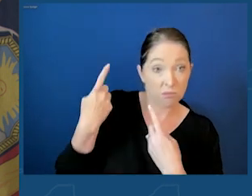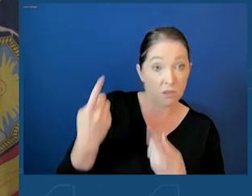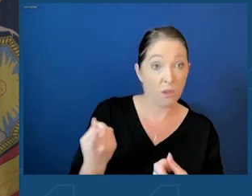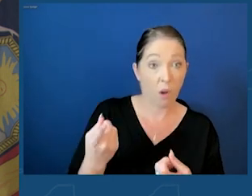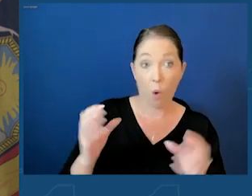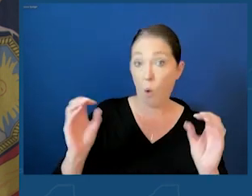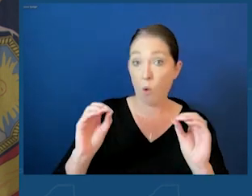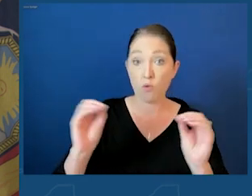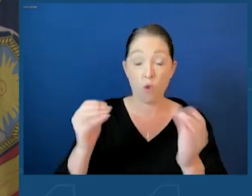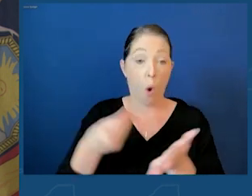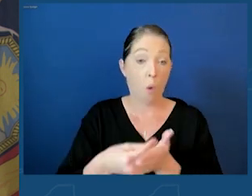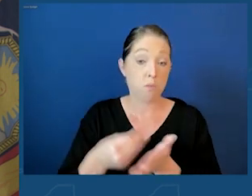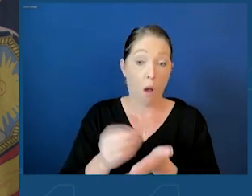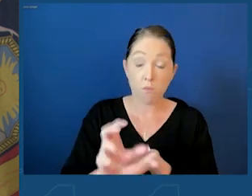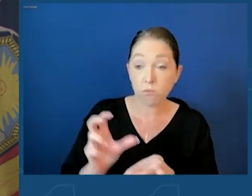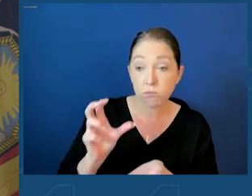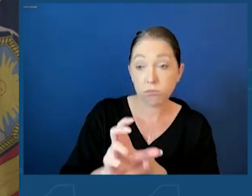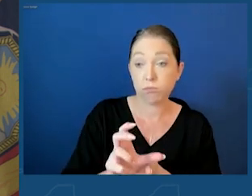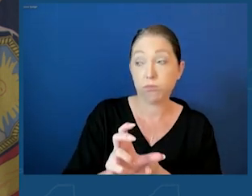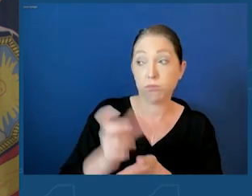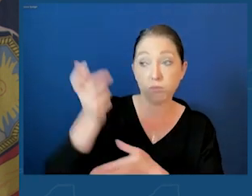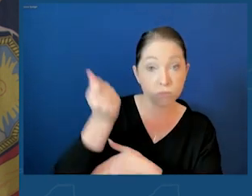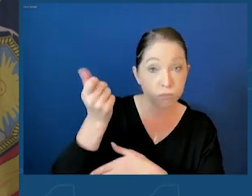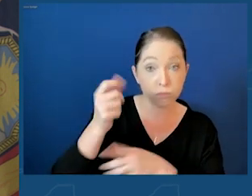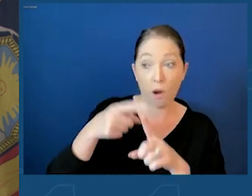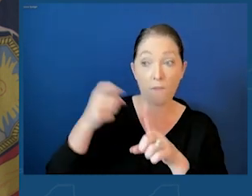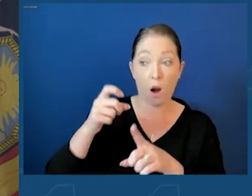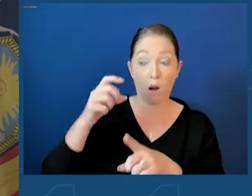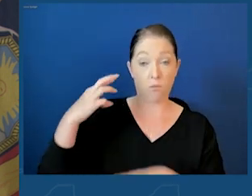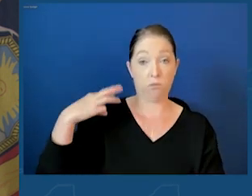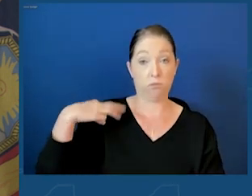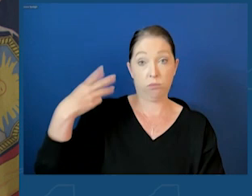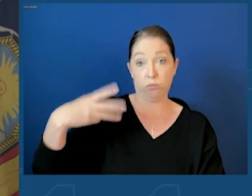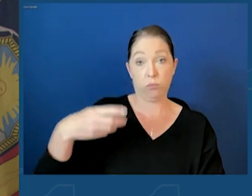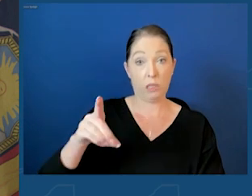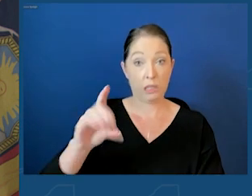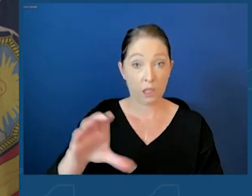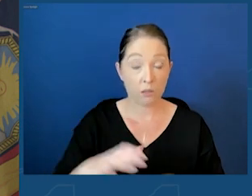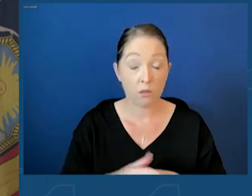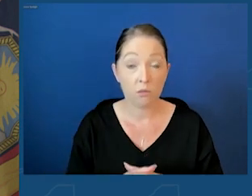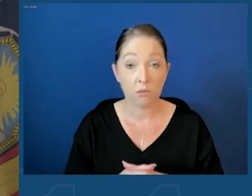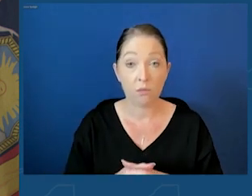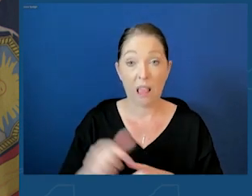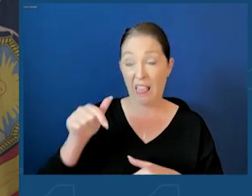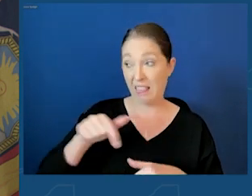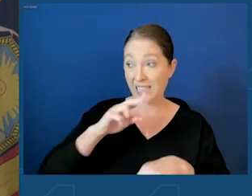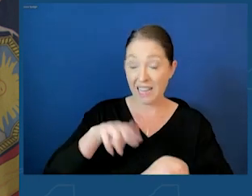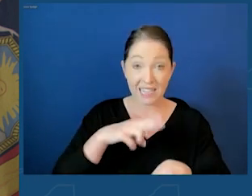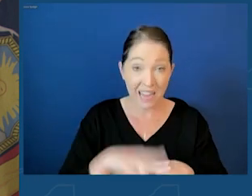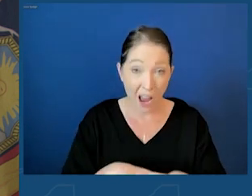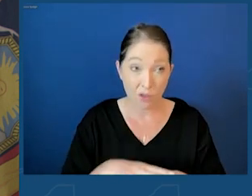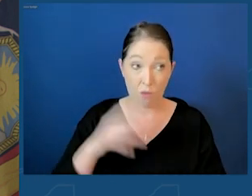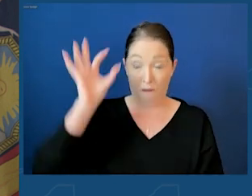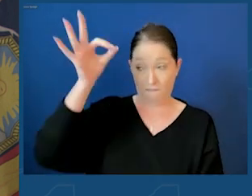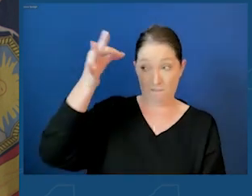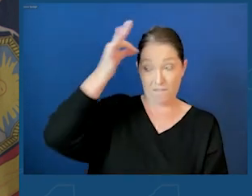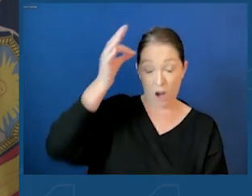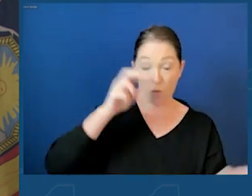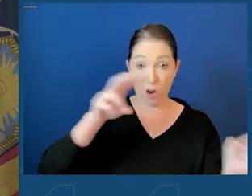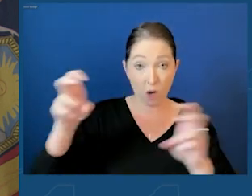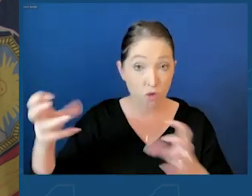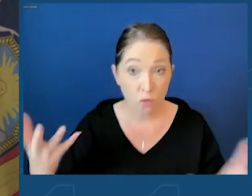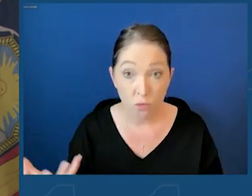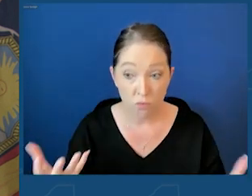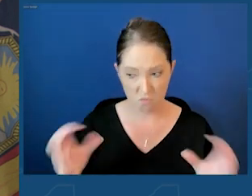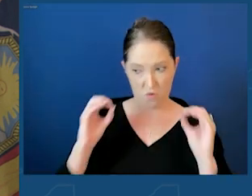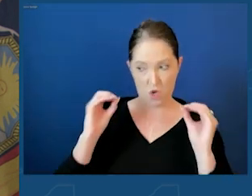Washington. And despite the fact that this is a national, indeed an inherently federal issue. But New